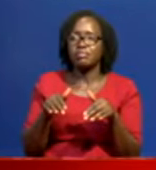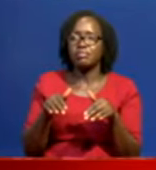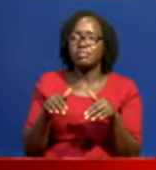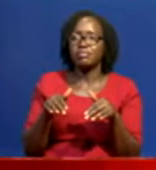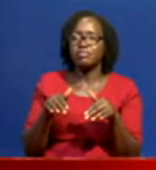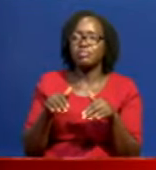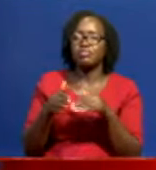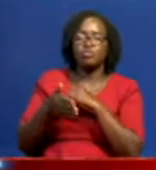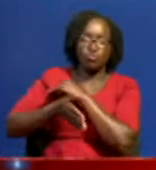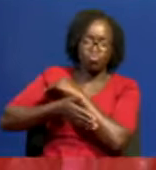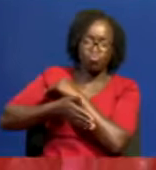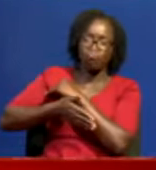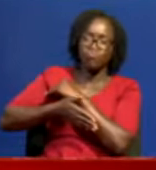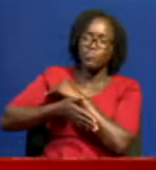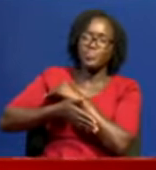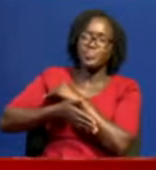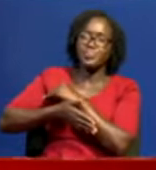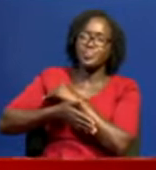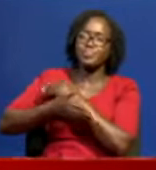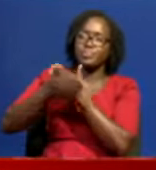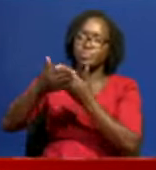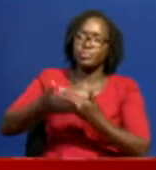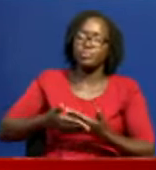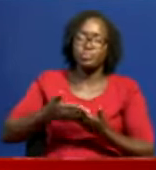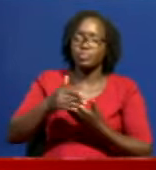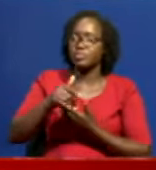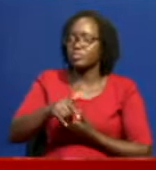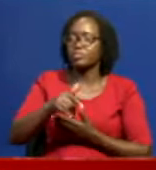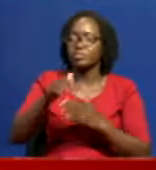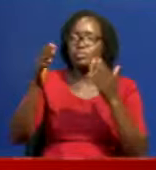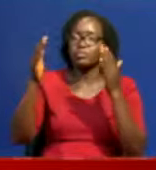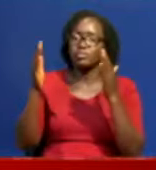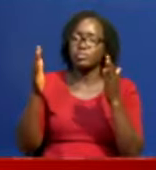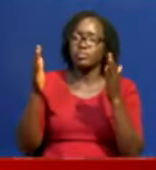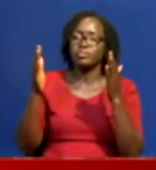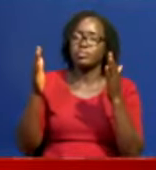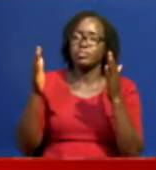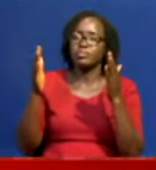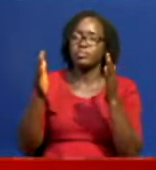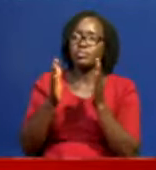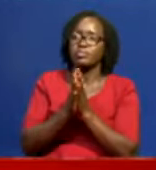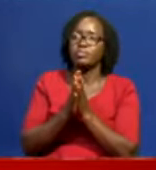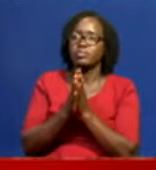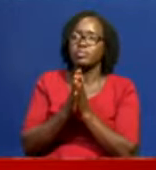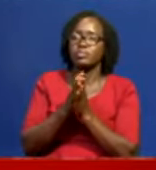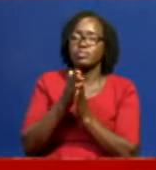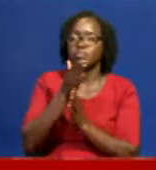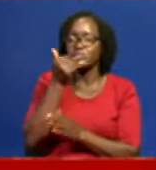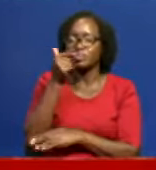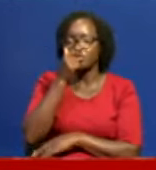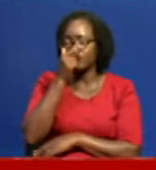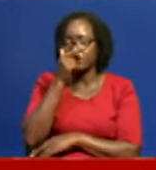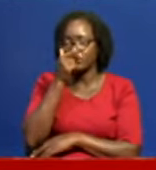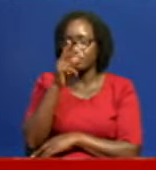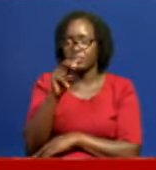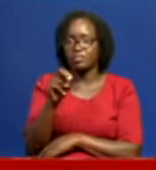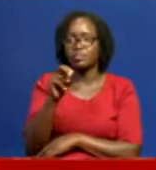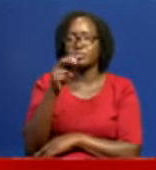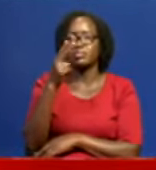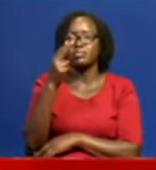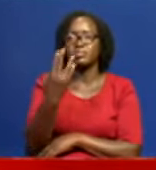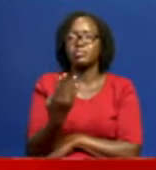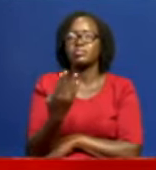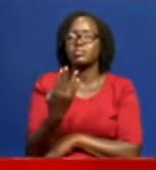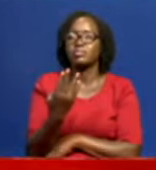for midnight. Welcome to this celebration, and my very best wishes in